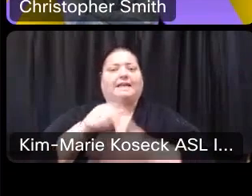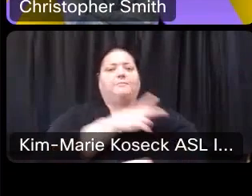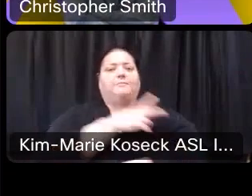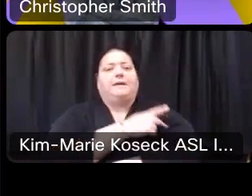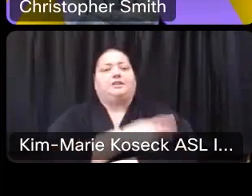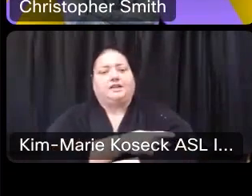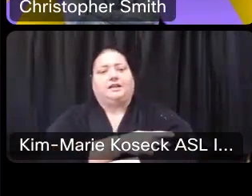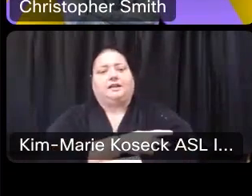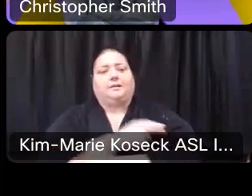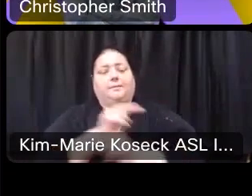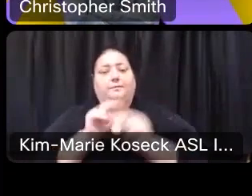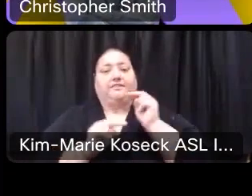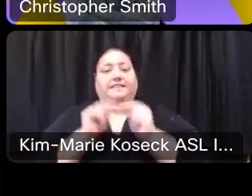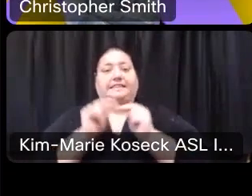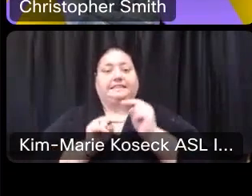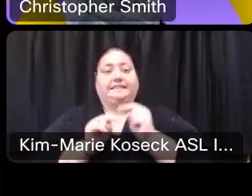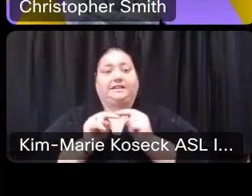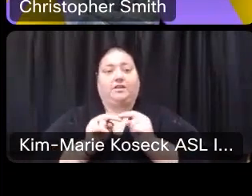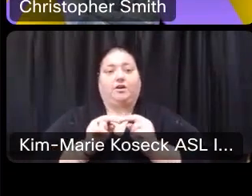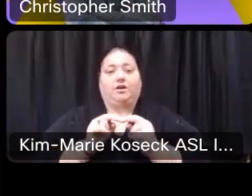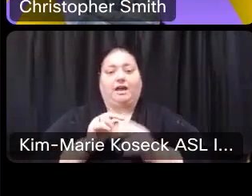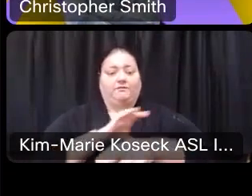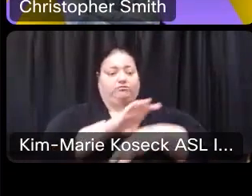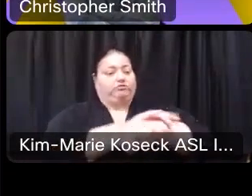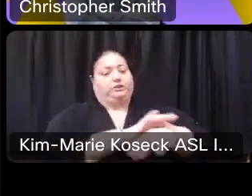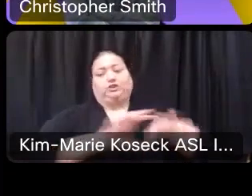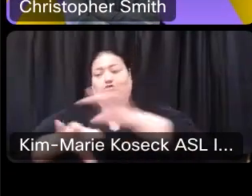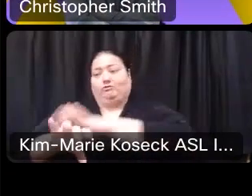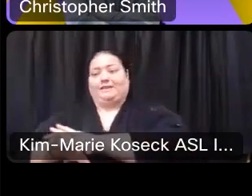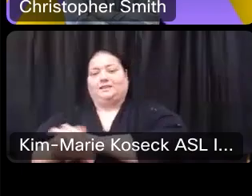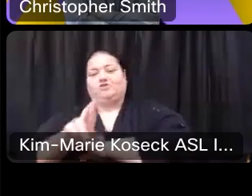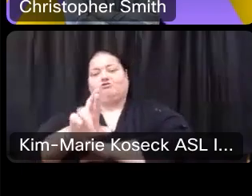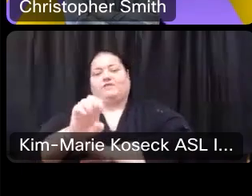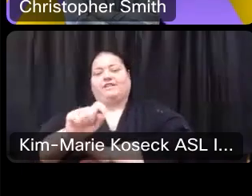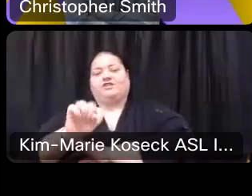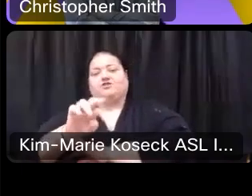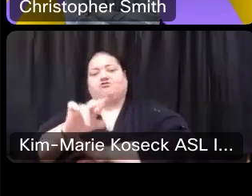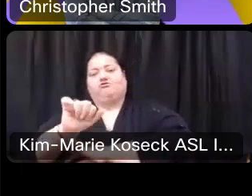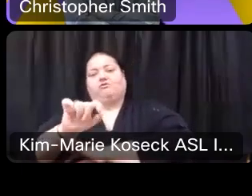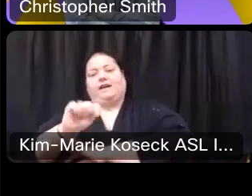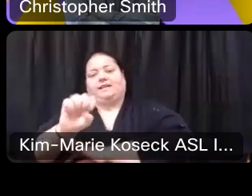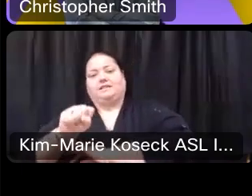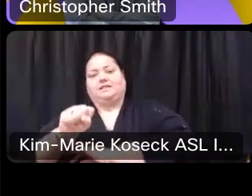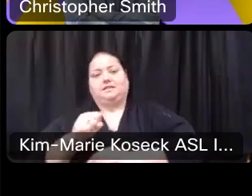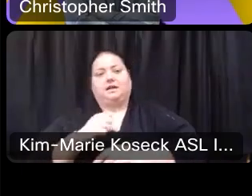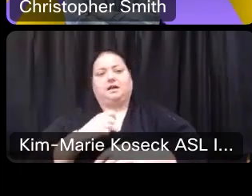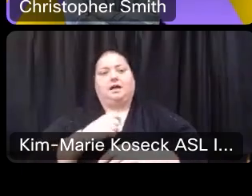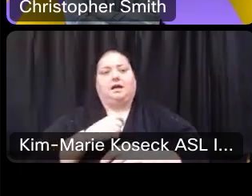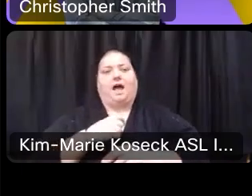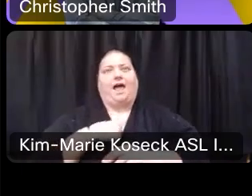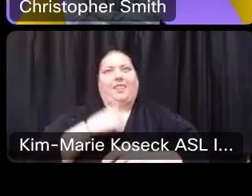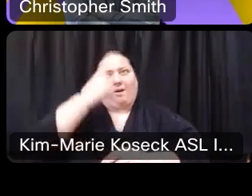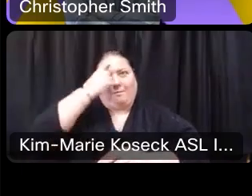facilities. They have restraints, and I've heard some horror stories, and I was taking a student mental